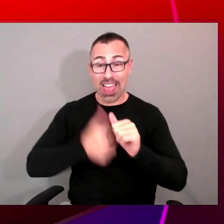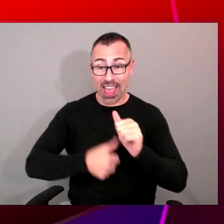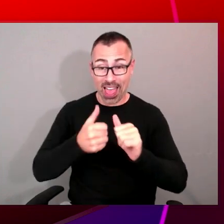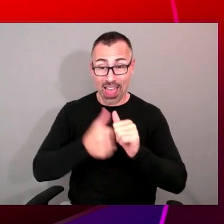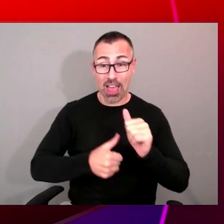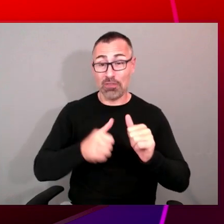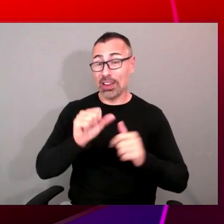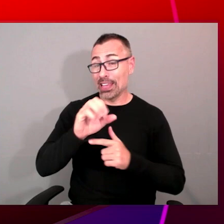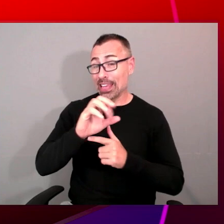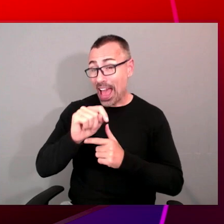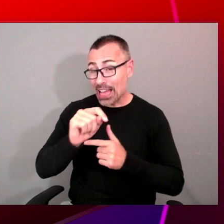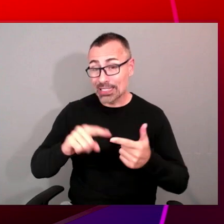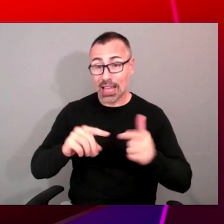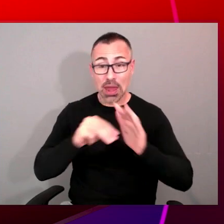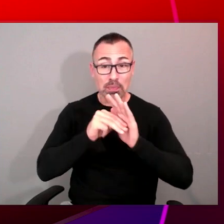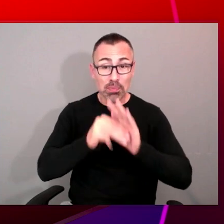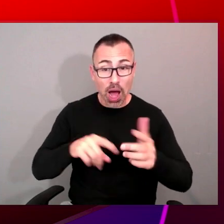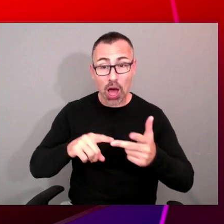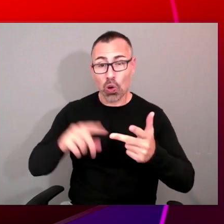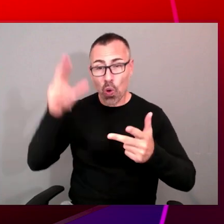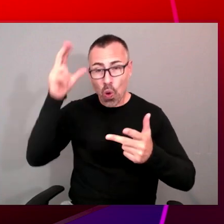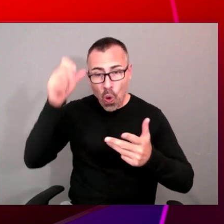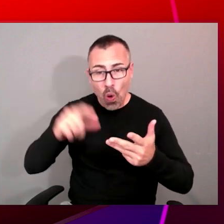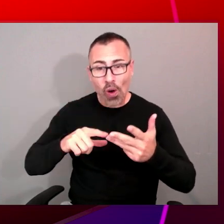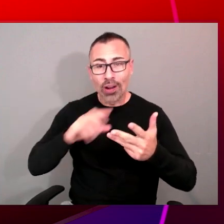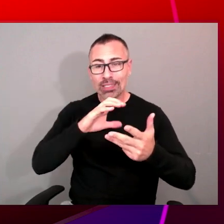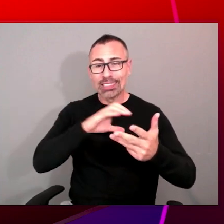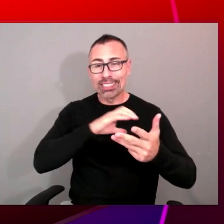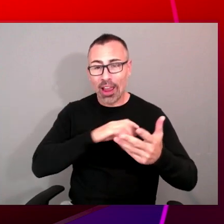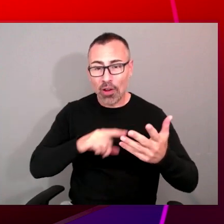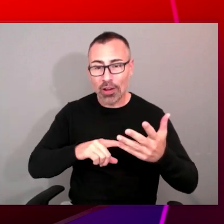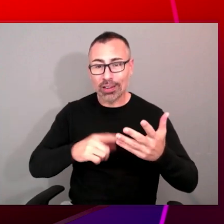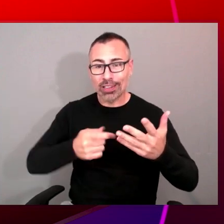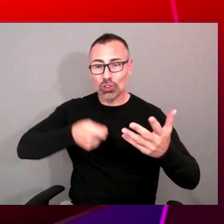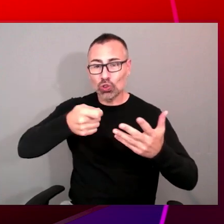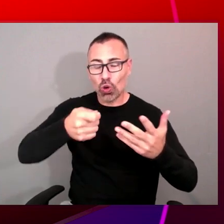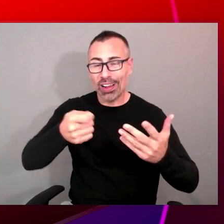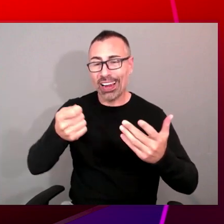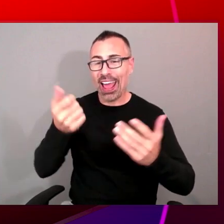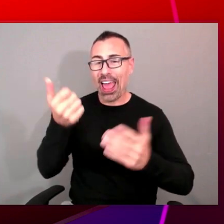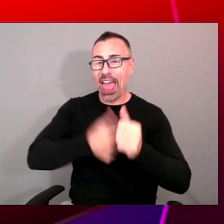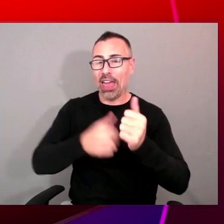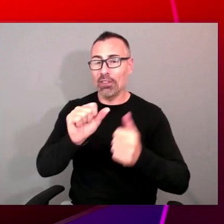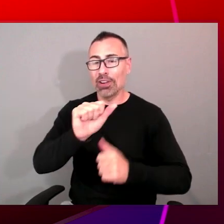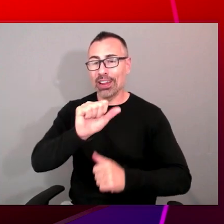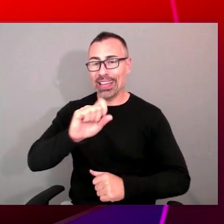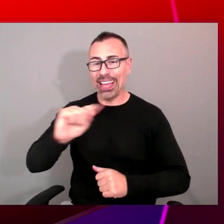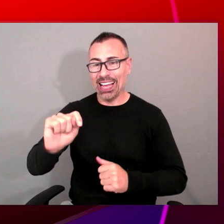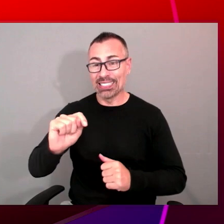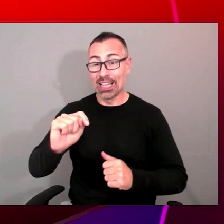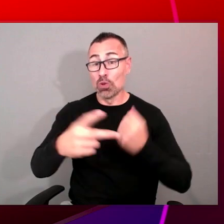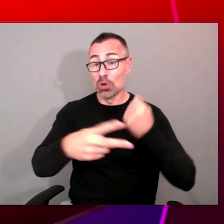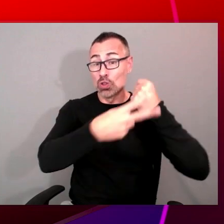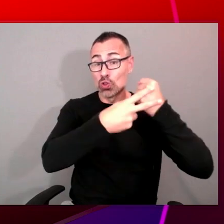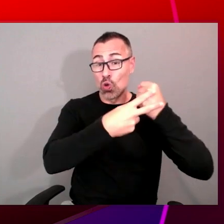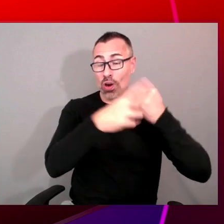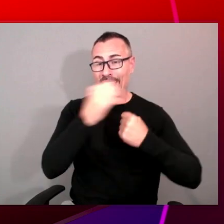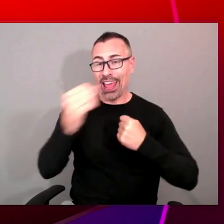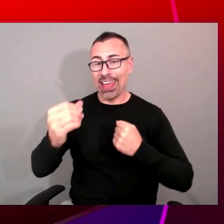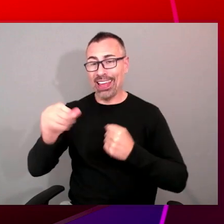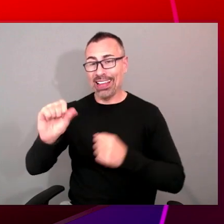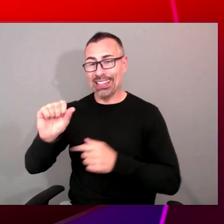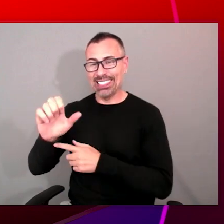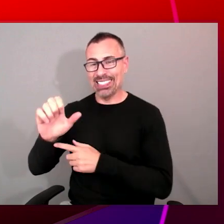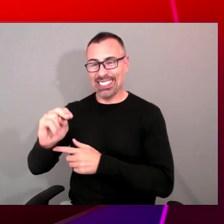horse, every character, every sword, anything that we had built as an asset was stored, and season 2 started with all of